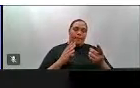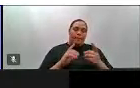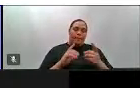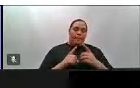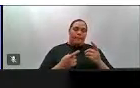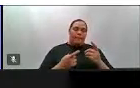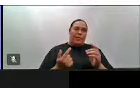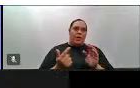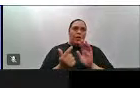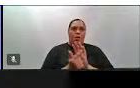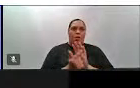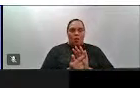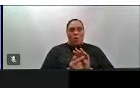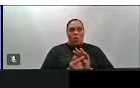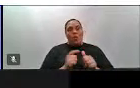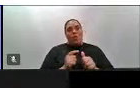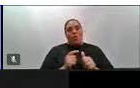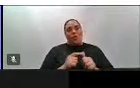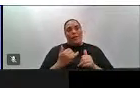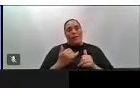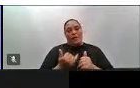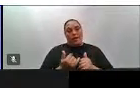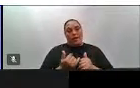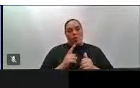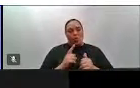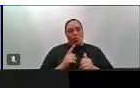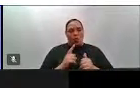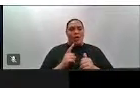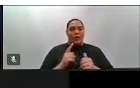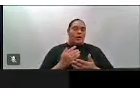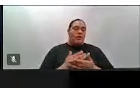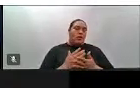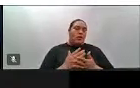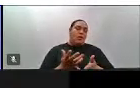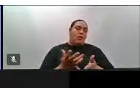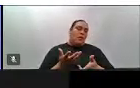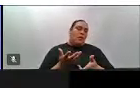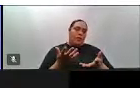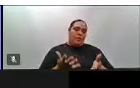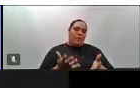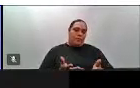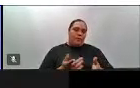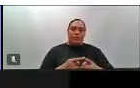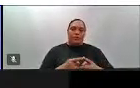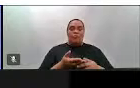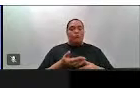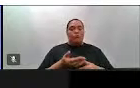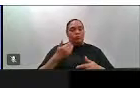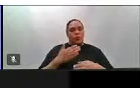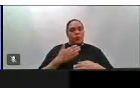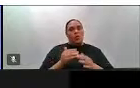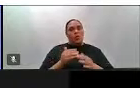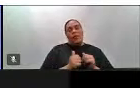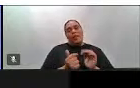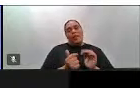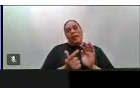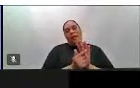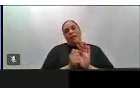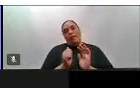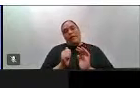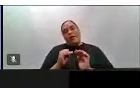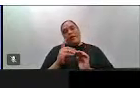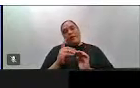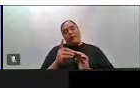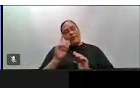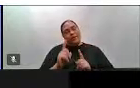in law. She currently is an admitted attorney, and she previously has worked with legal aid, specializing